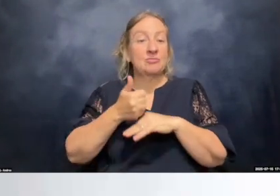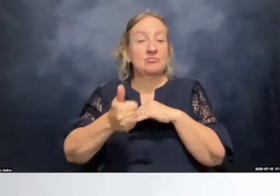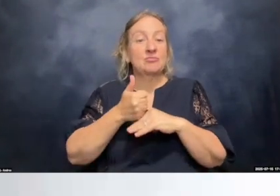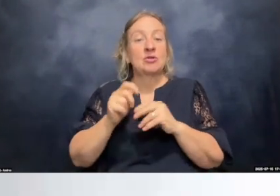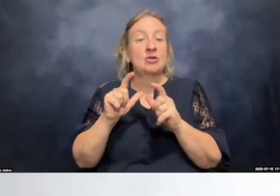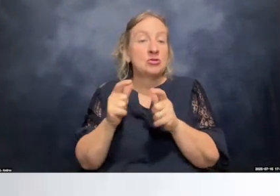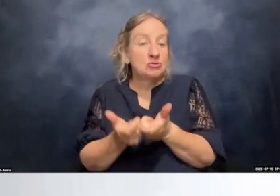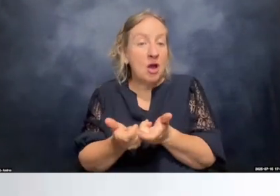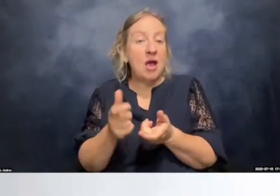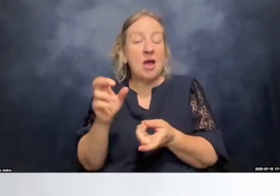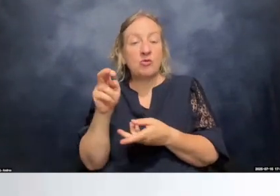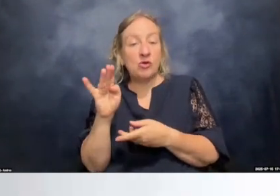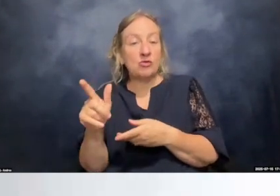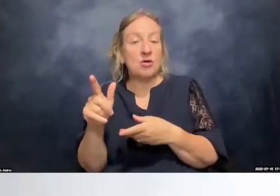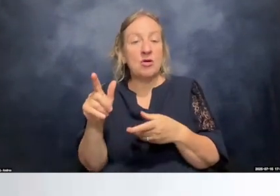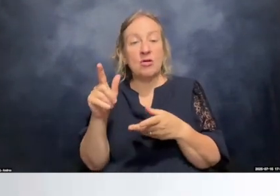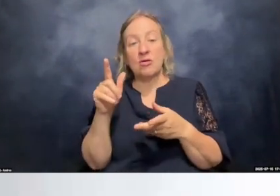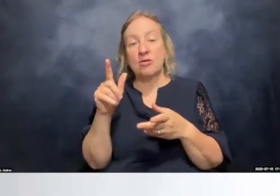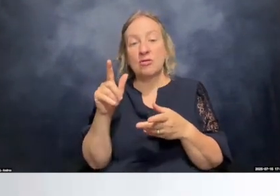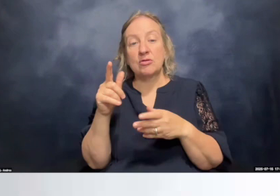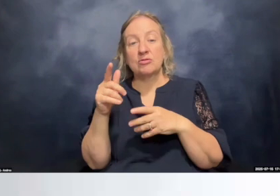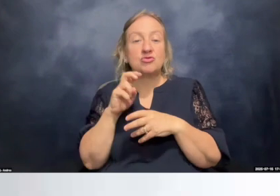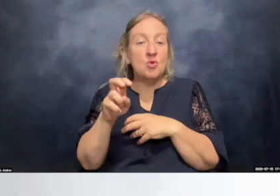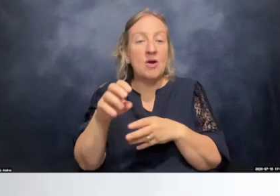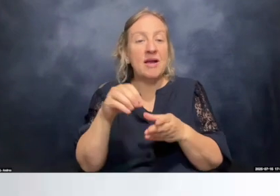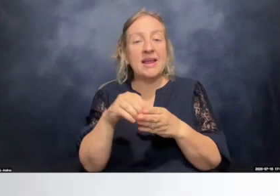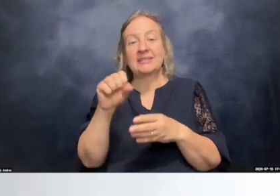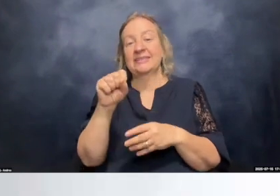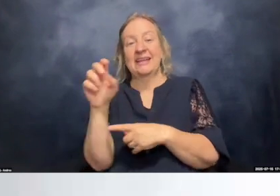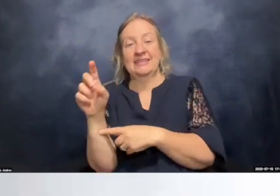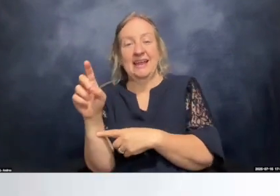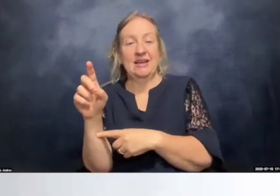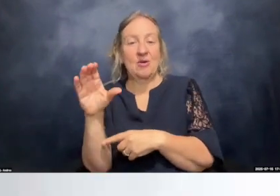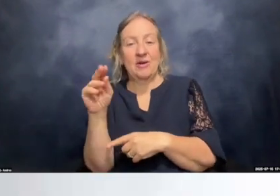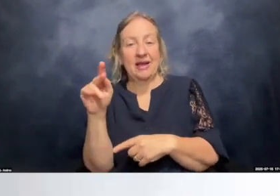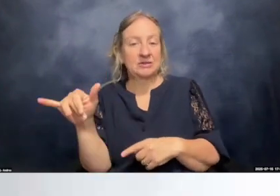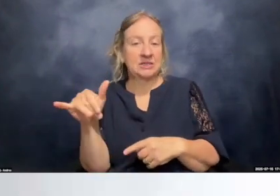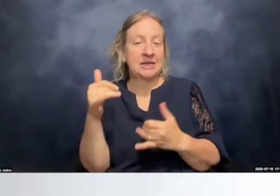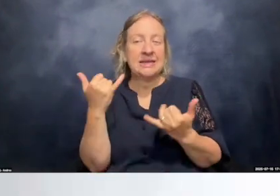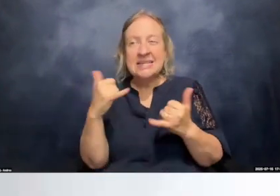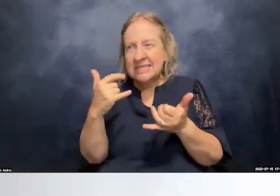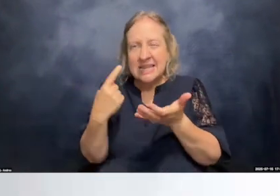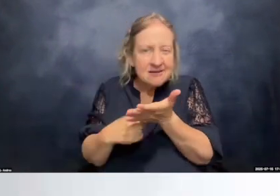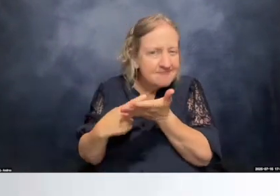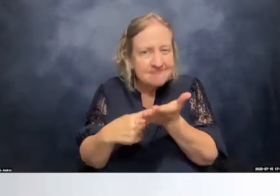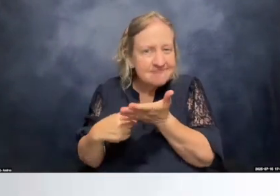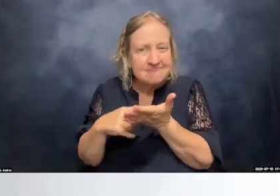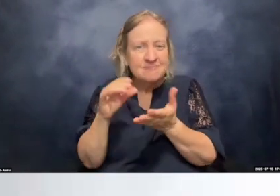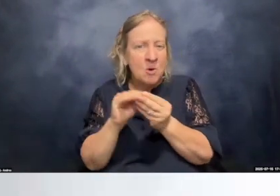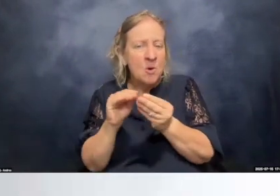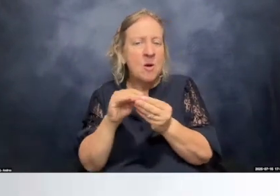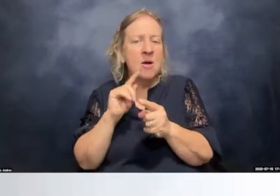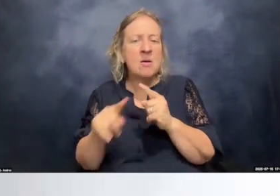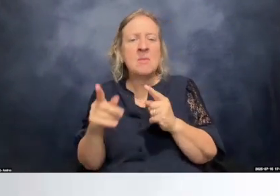Diego County. And while we're still debriefing, we wanted to share early insights from this meaningful engagement with local